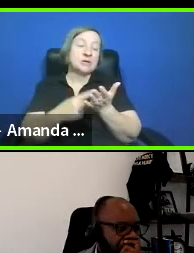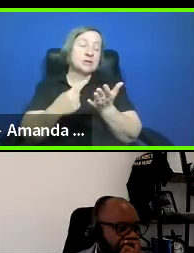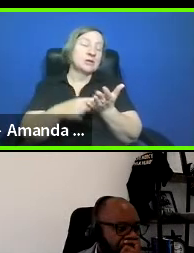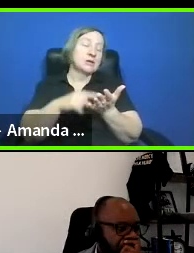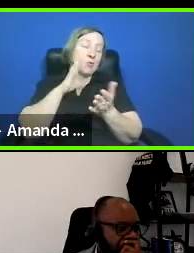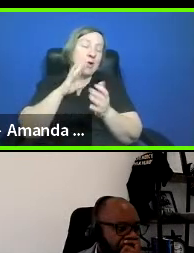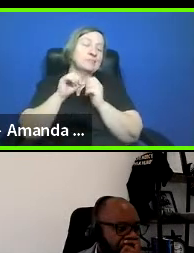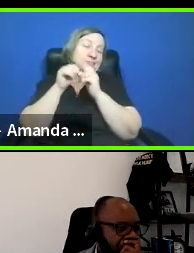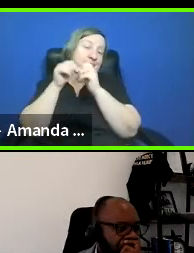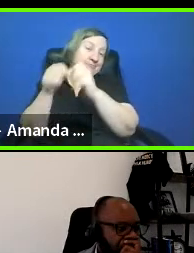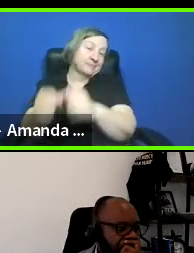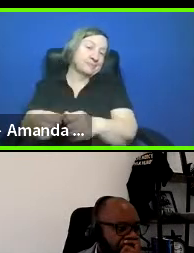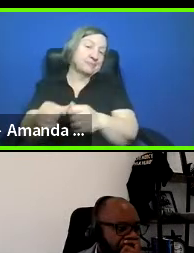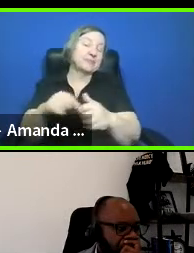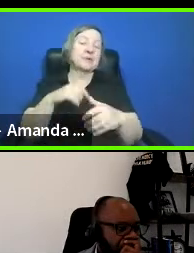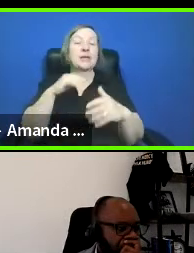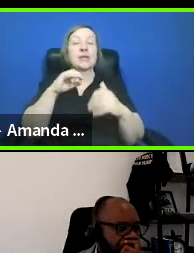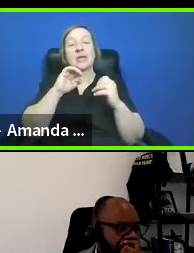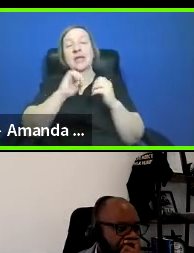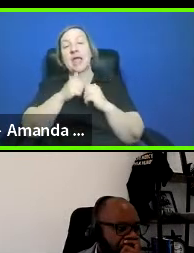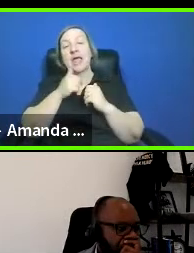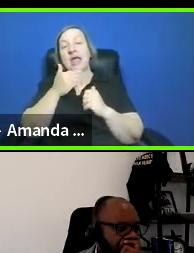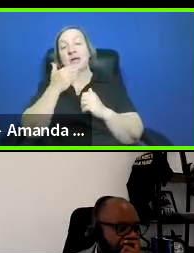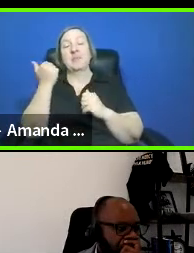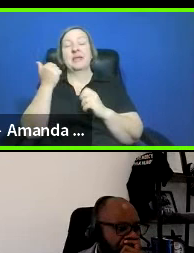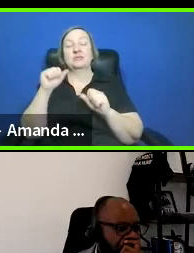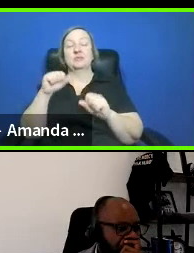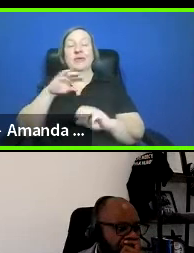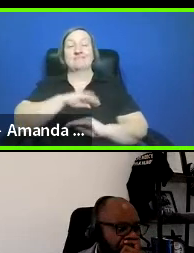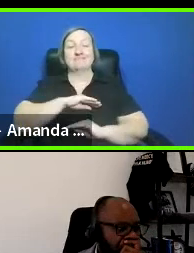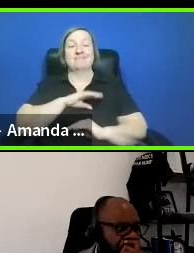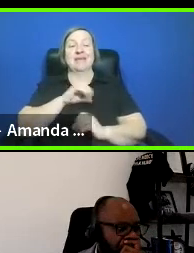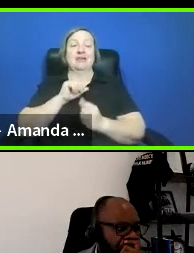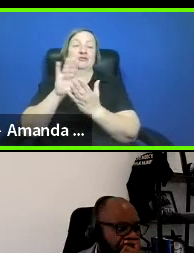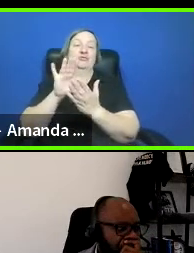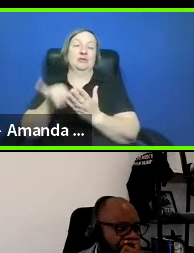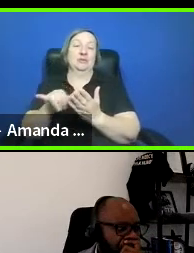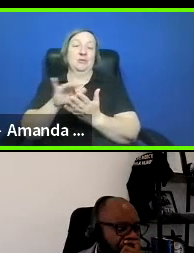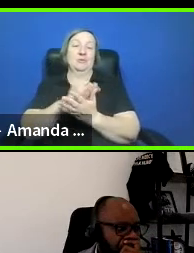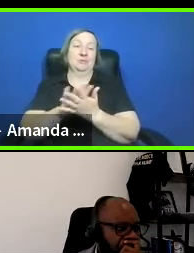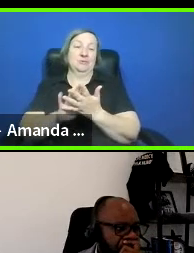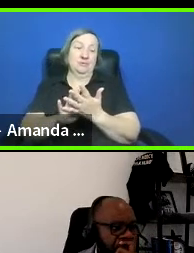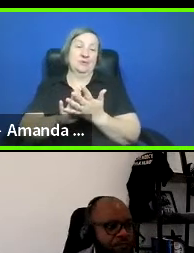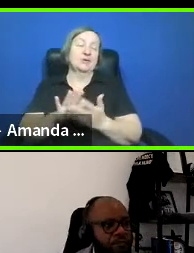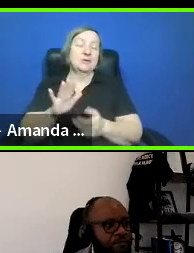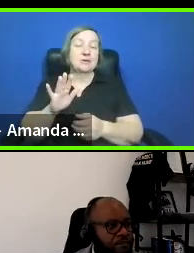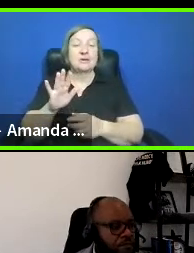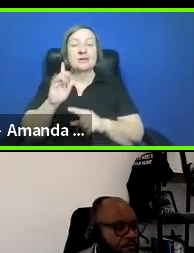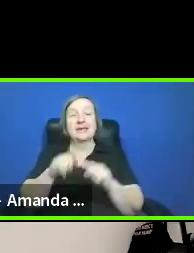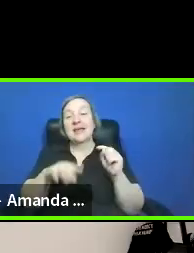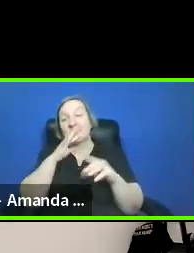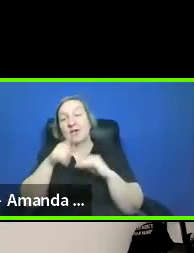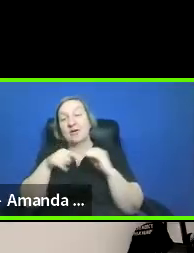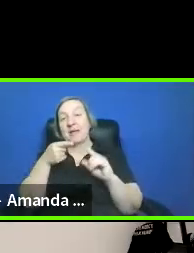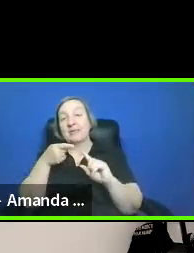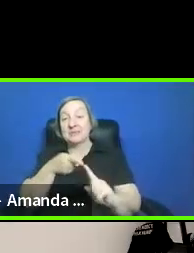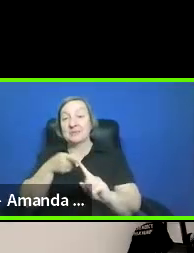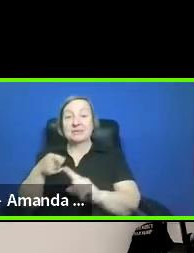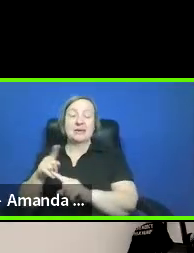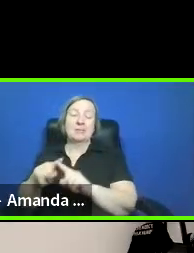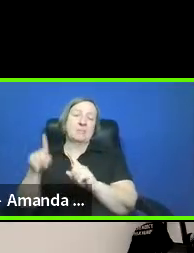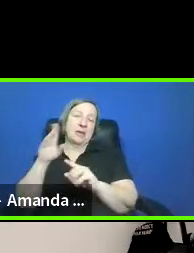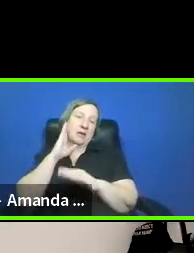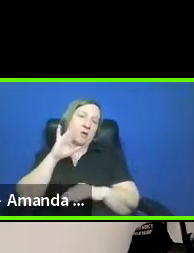ongoing around how best to meet and address those. Can't talk specifically about them, but I know we'll reach